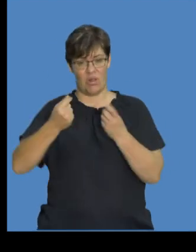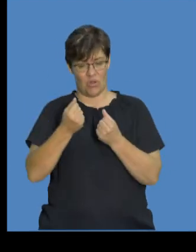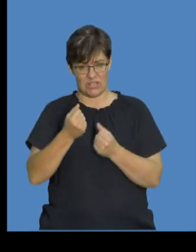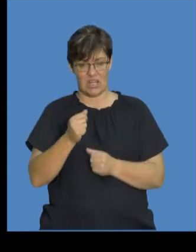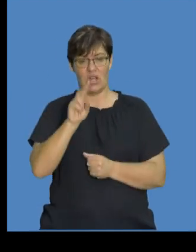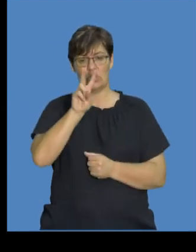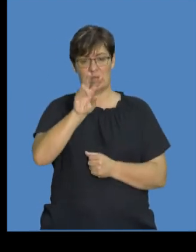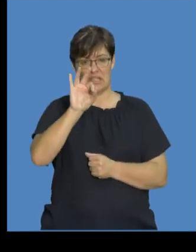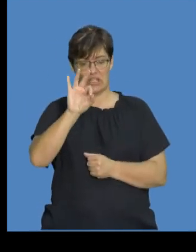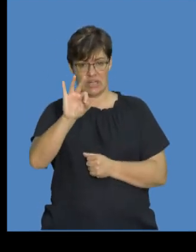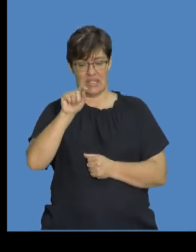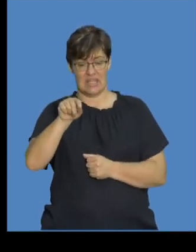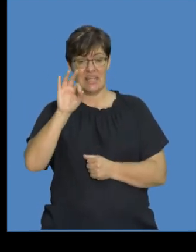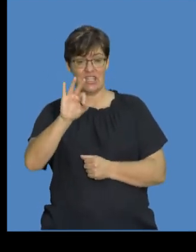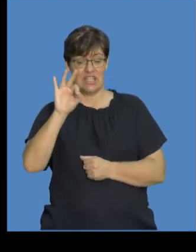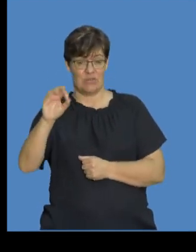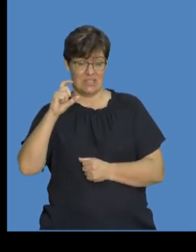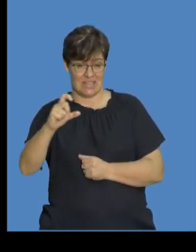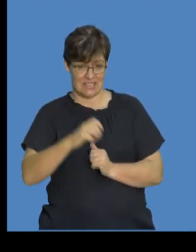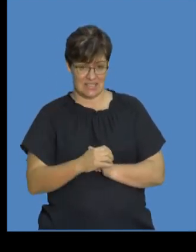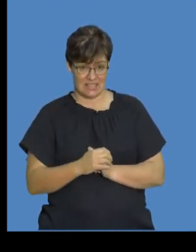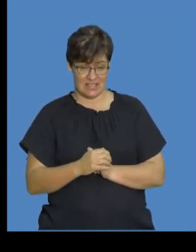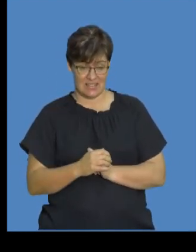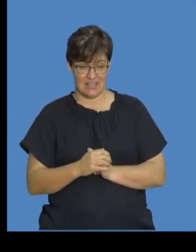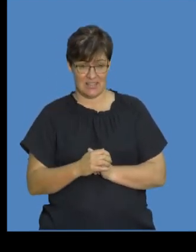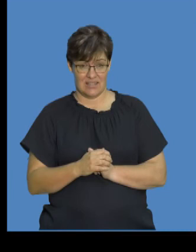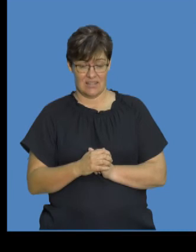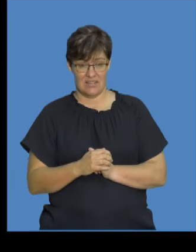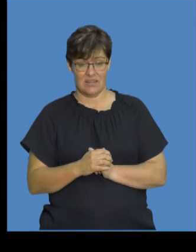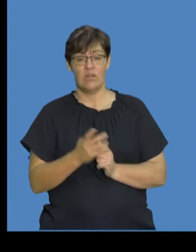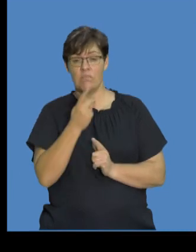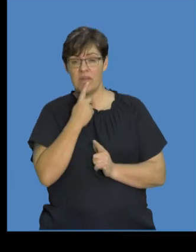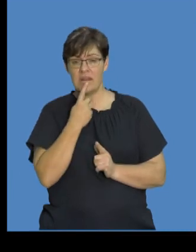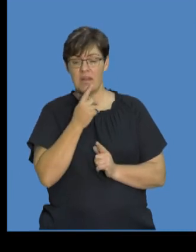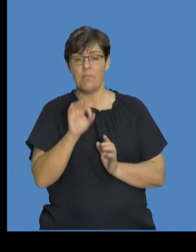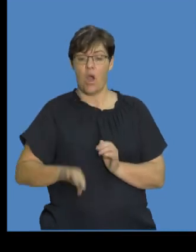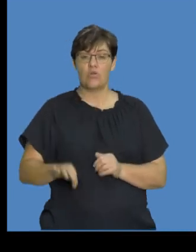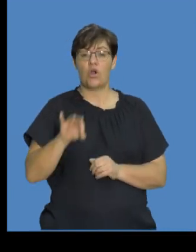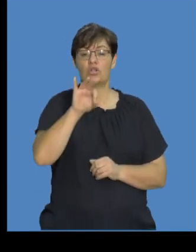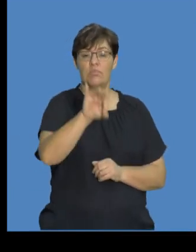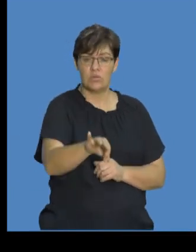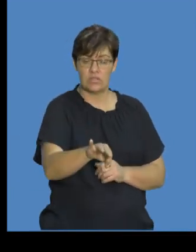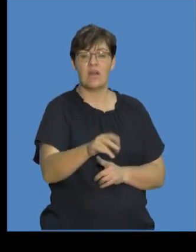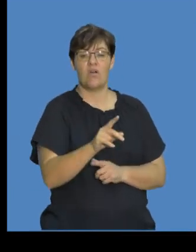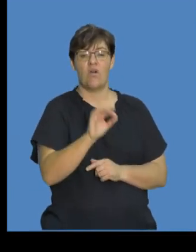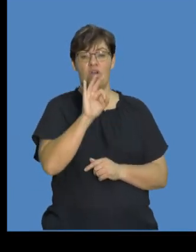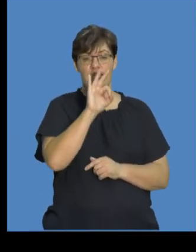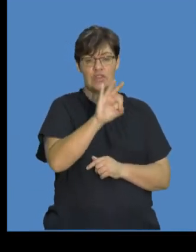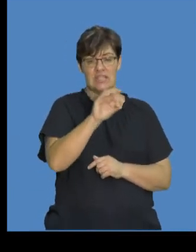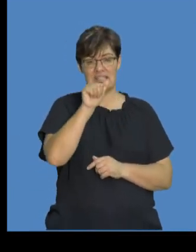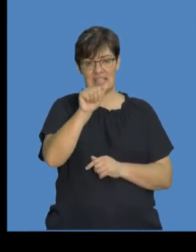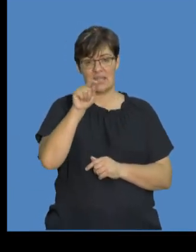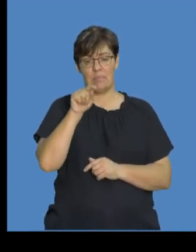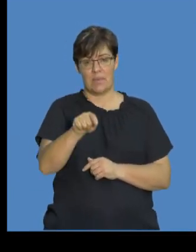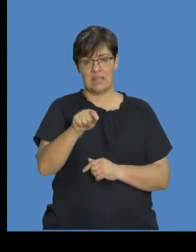your variable cost per unit, which was 23 Rand and 33 cents, and it gave you a contribution per unit